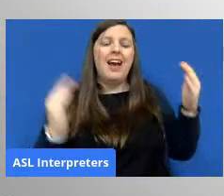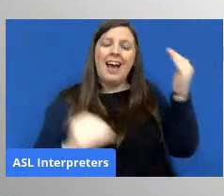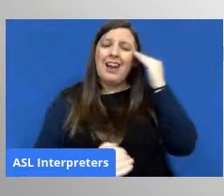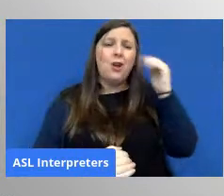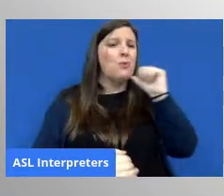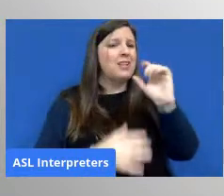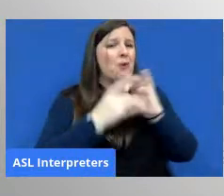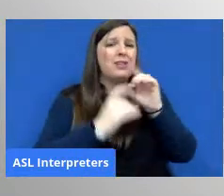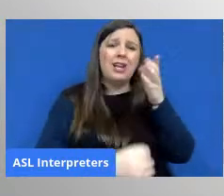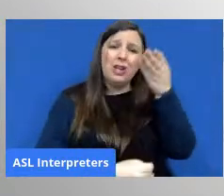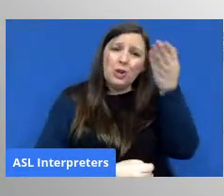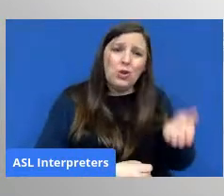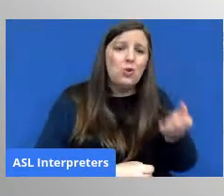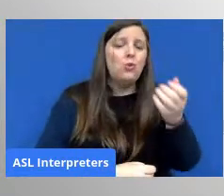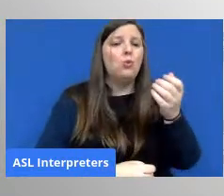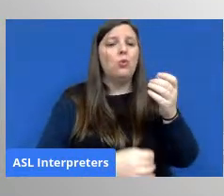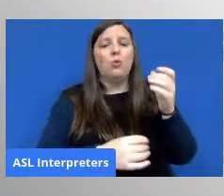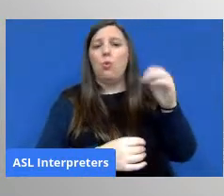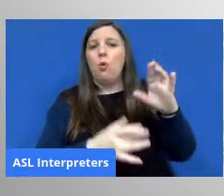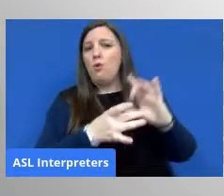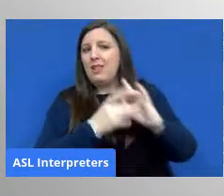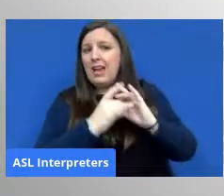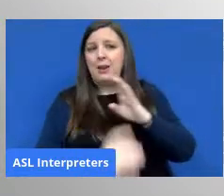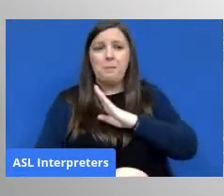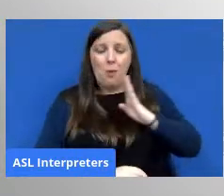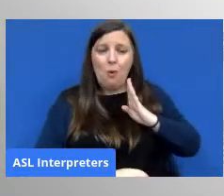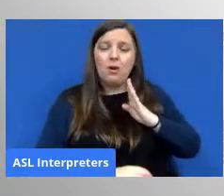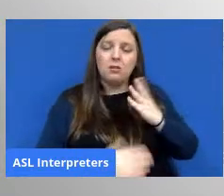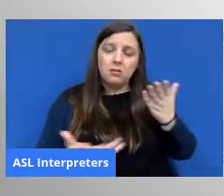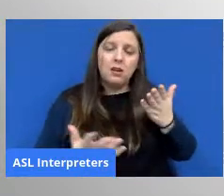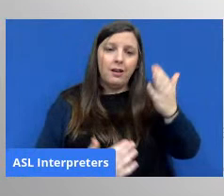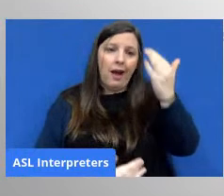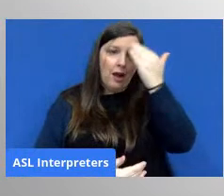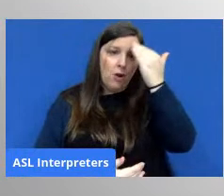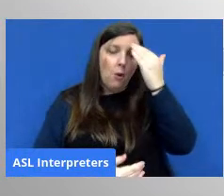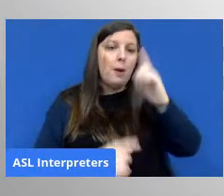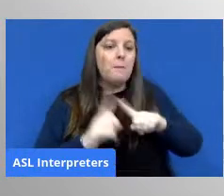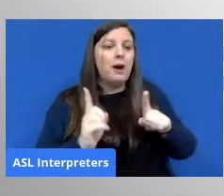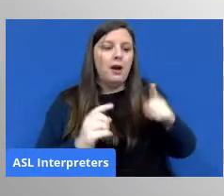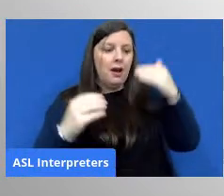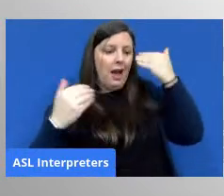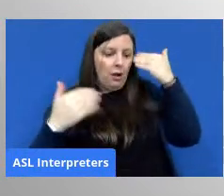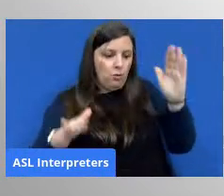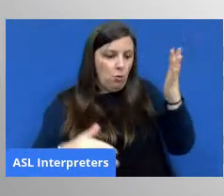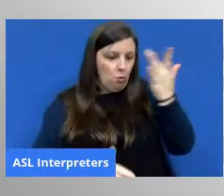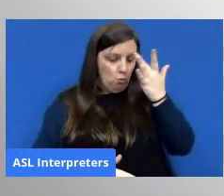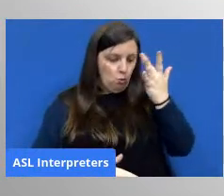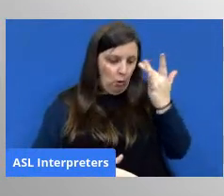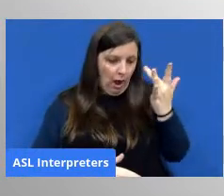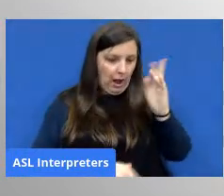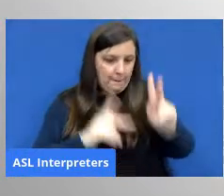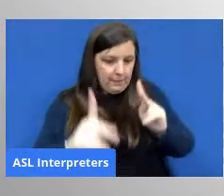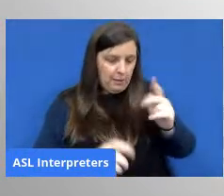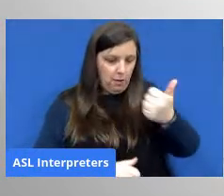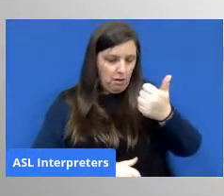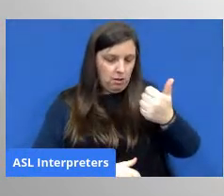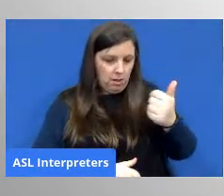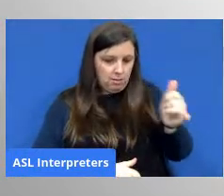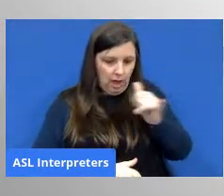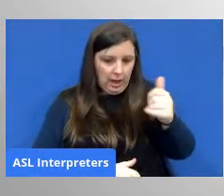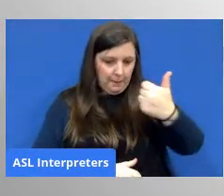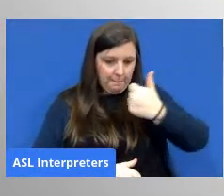has nothing to do with this board per se, but I don't know why people like myself are